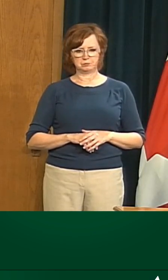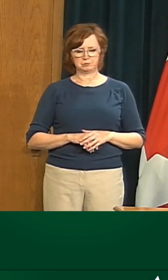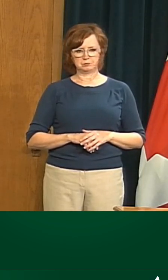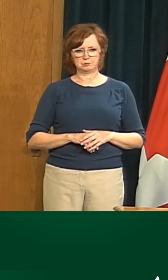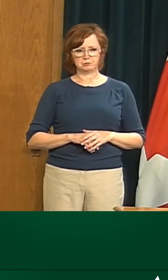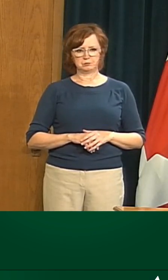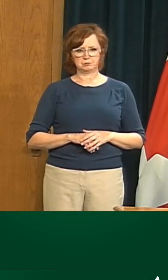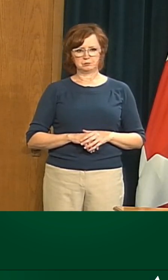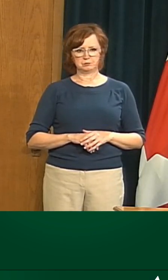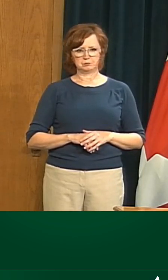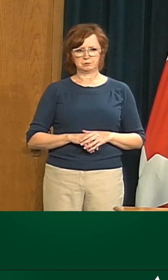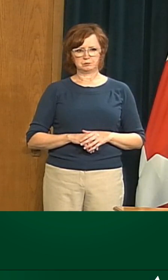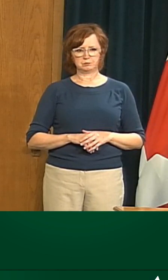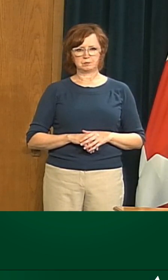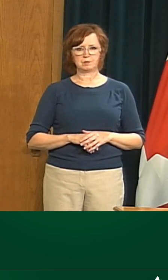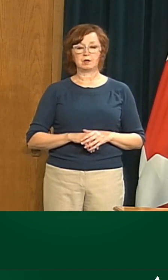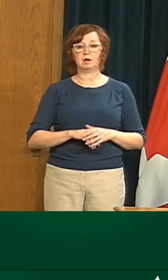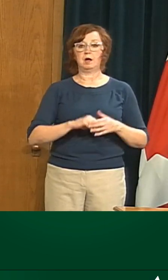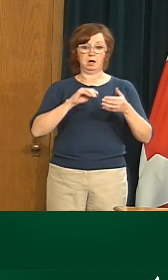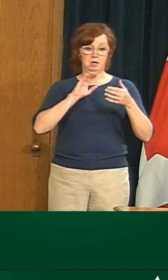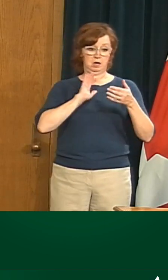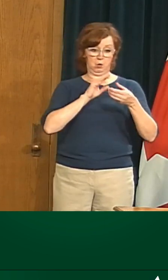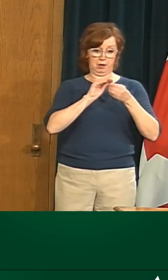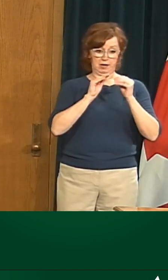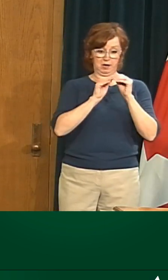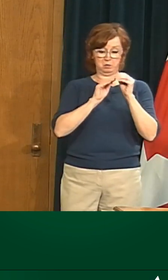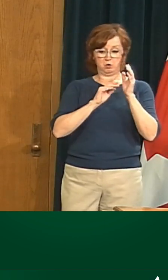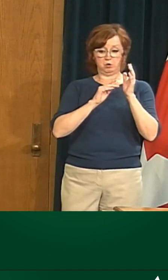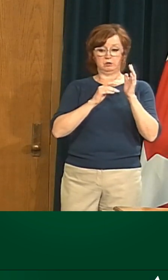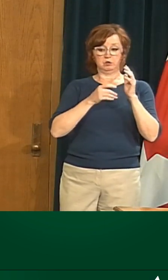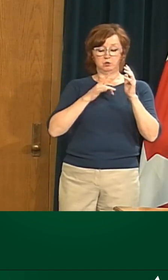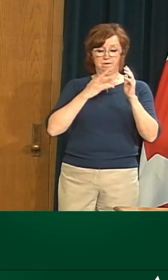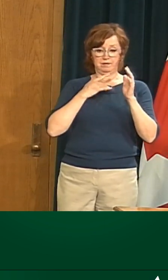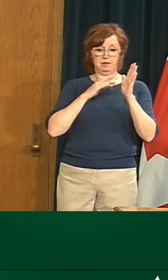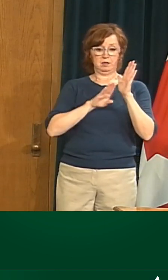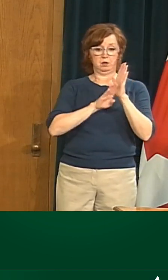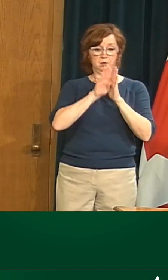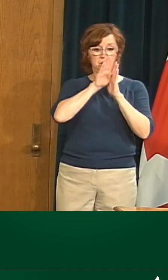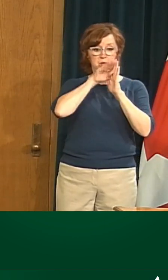think that we've peaked here in Saskatchewan regarding the growth of our cases?